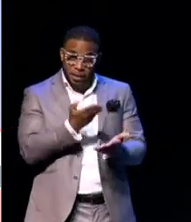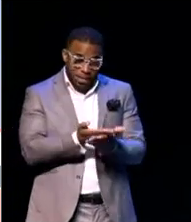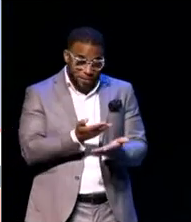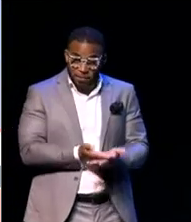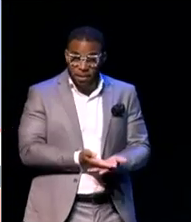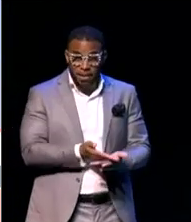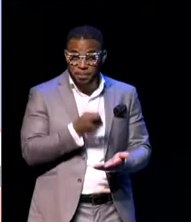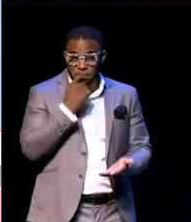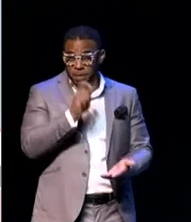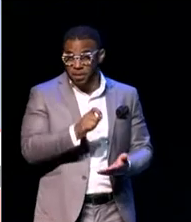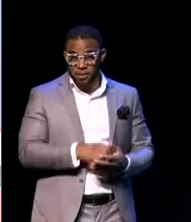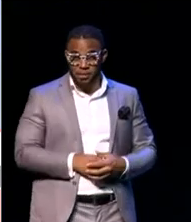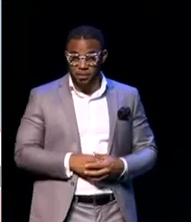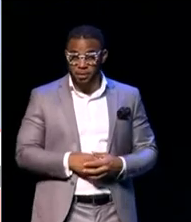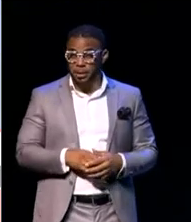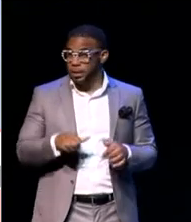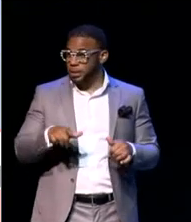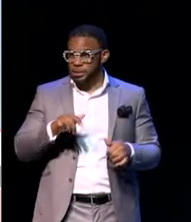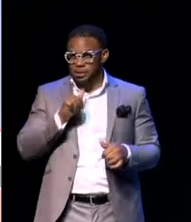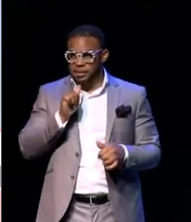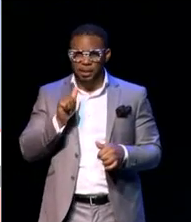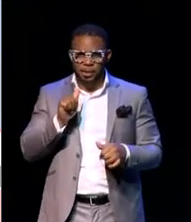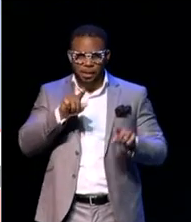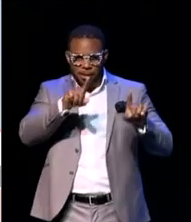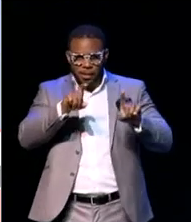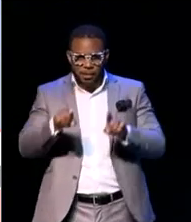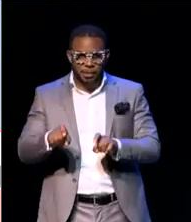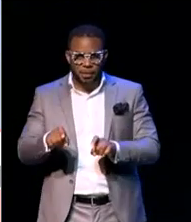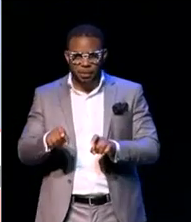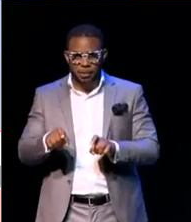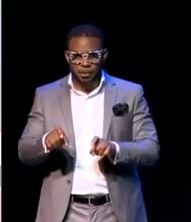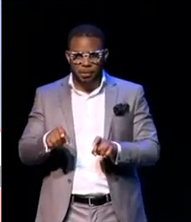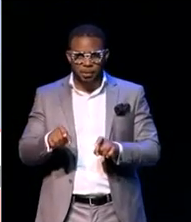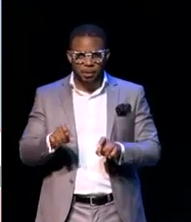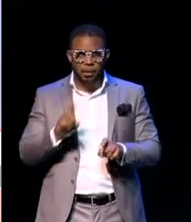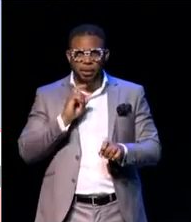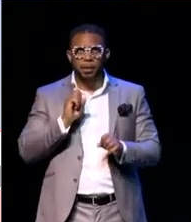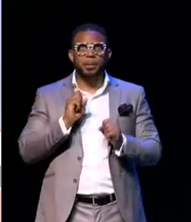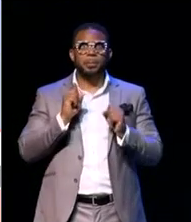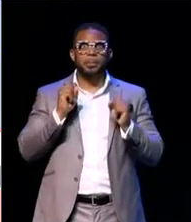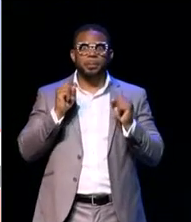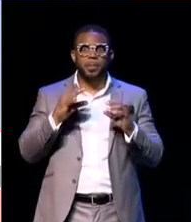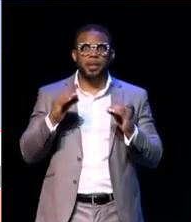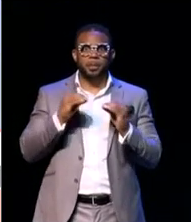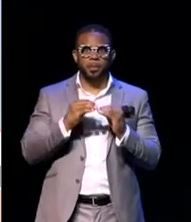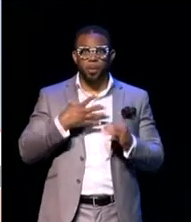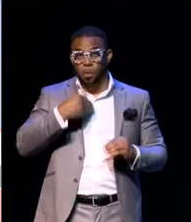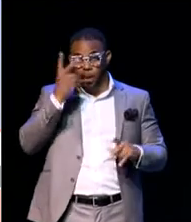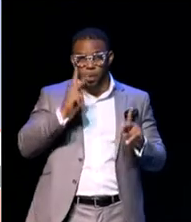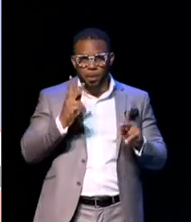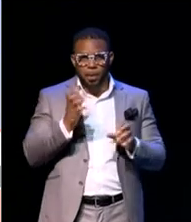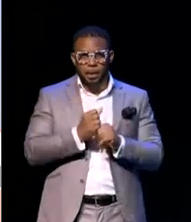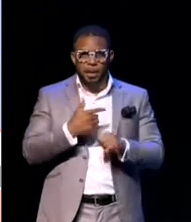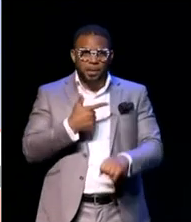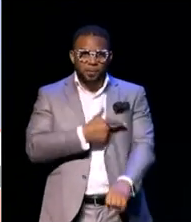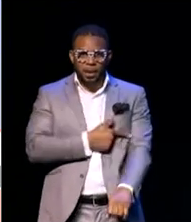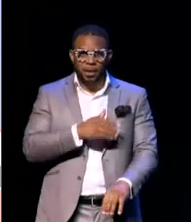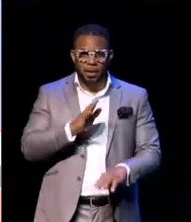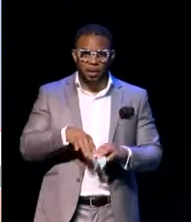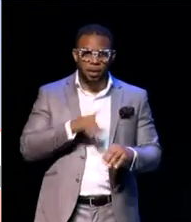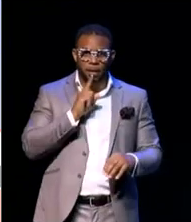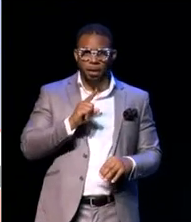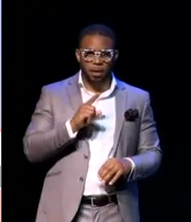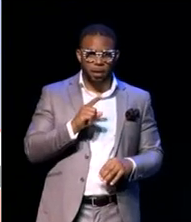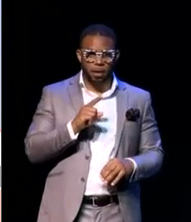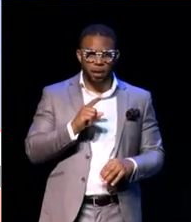facts, Madam Mayor. This is not an experimentation. There are many, many more white people getting vaccinated than